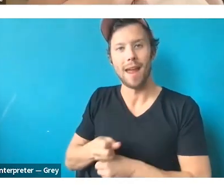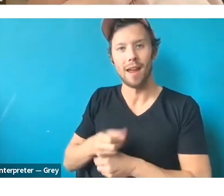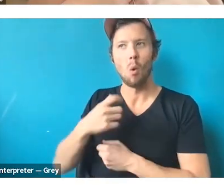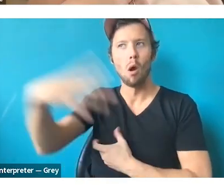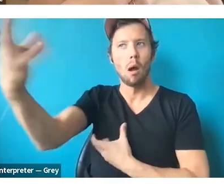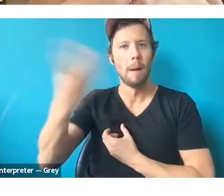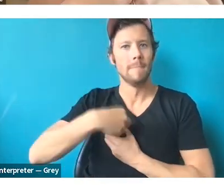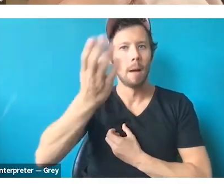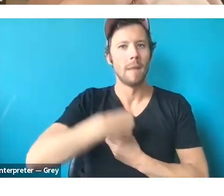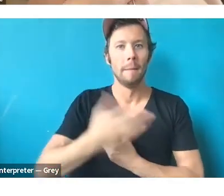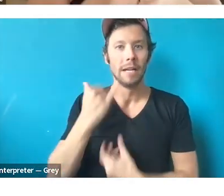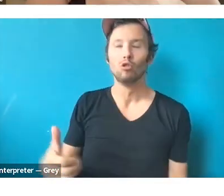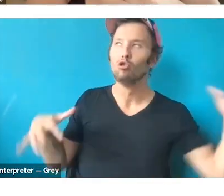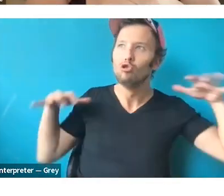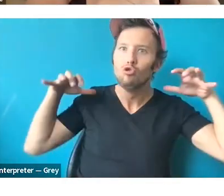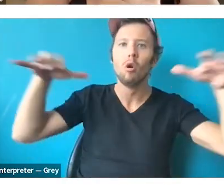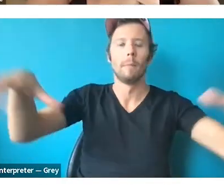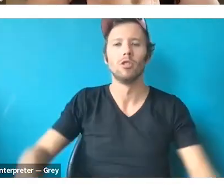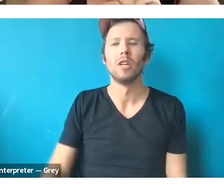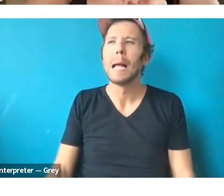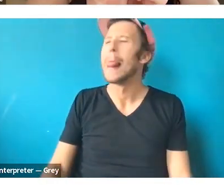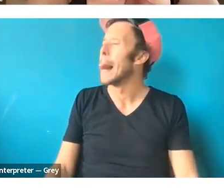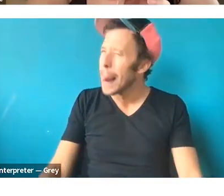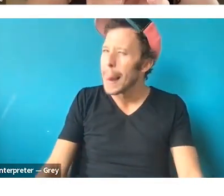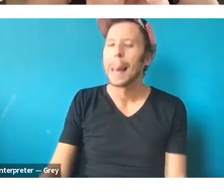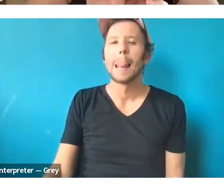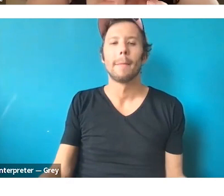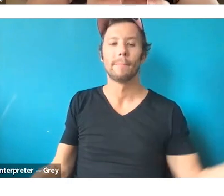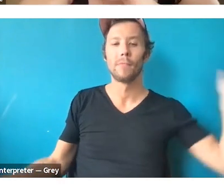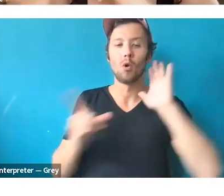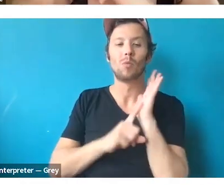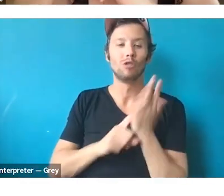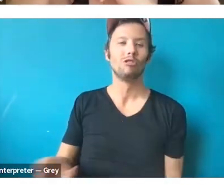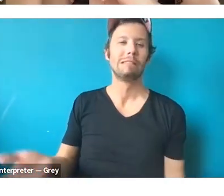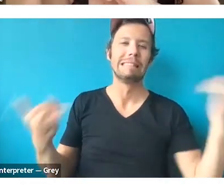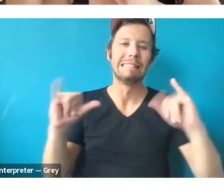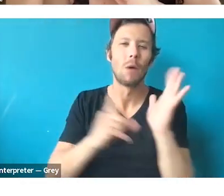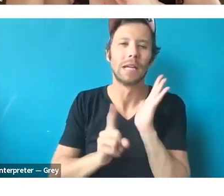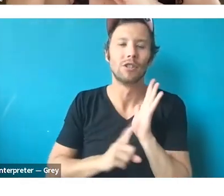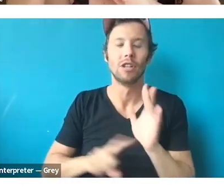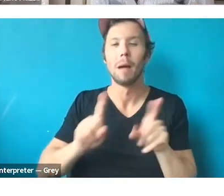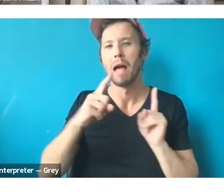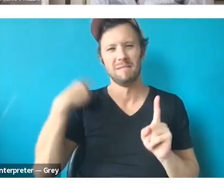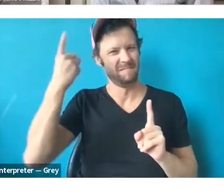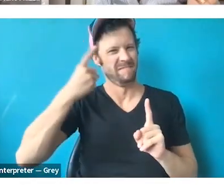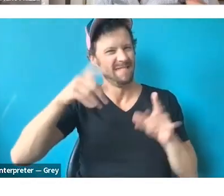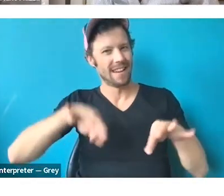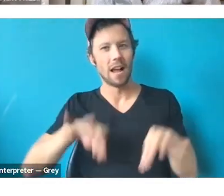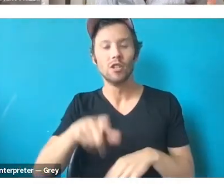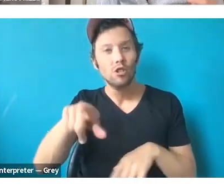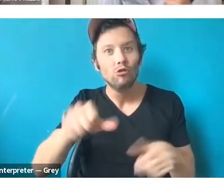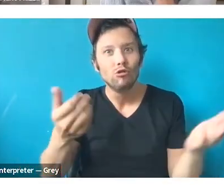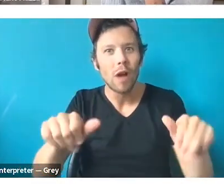upstate. We don't know yet. I mean, we never tried to you should try to dye with it. I know. I'm going to come